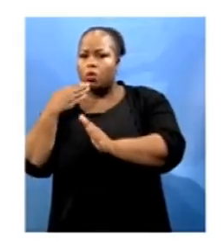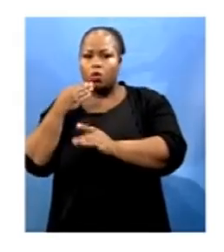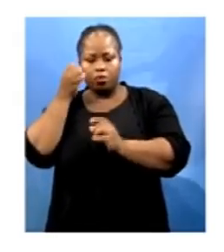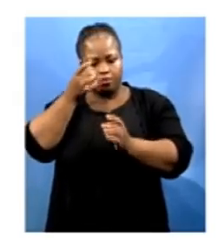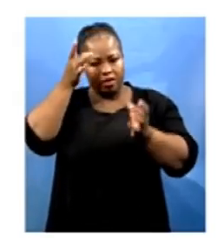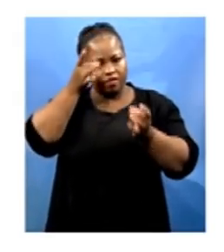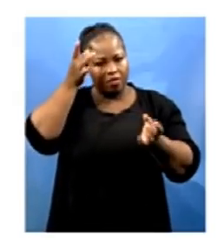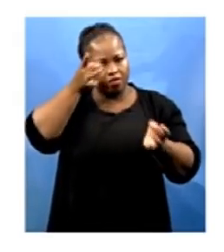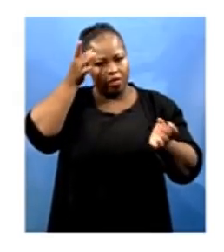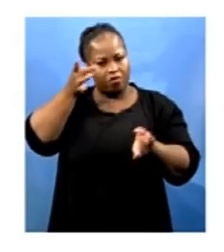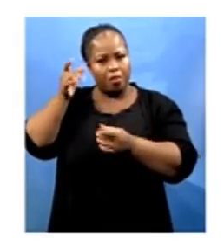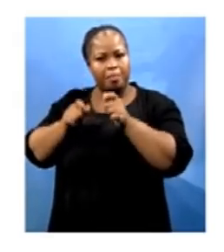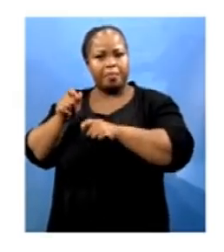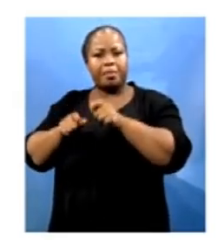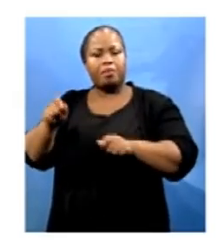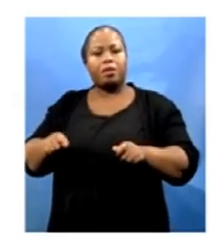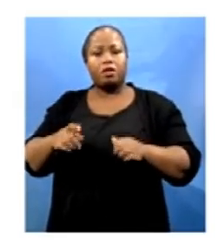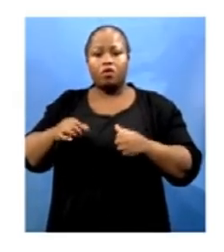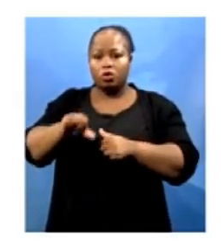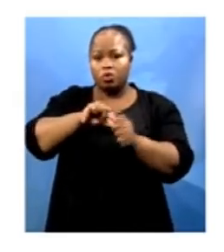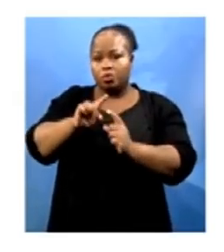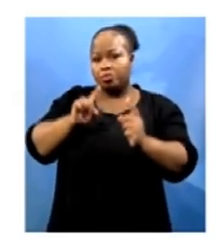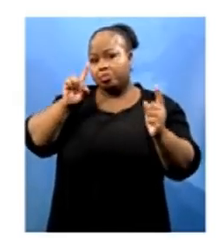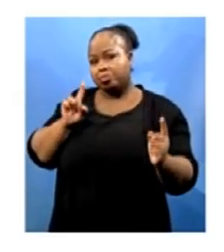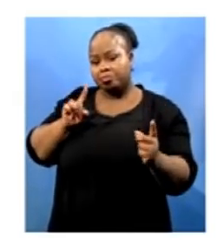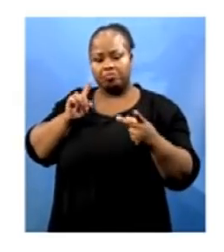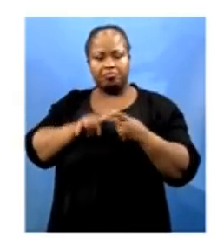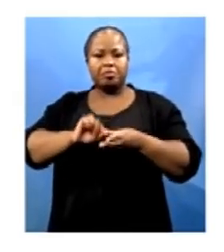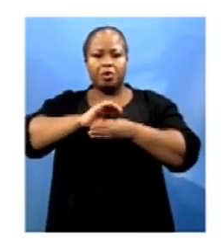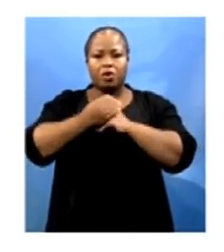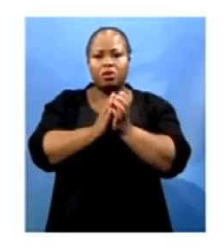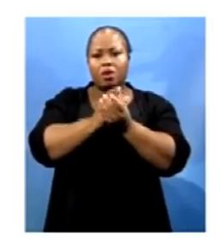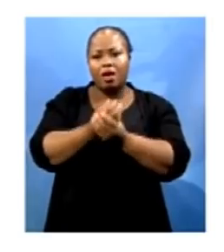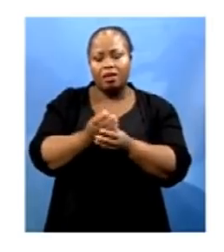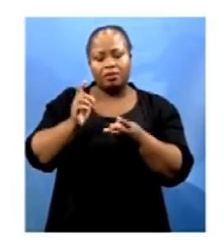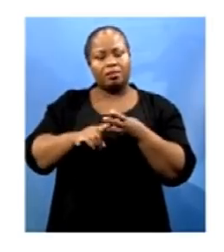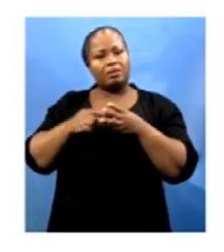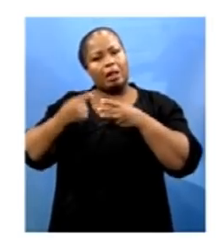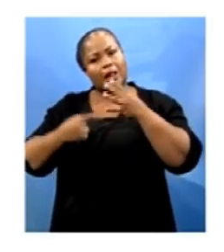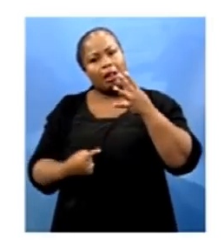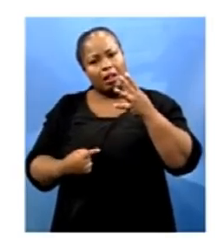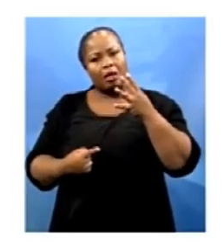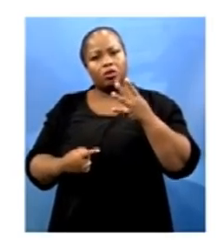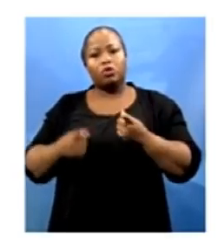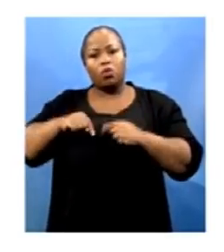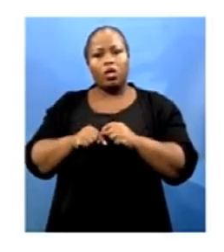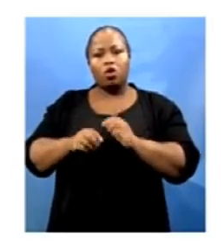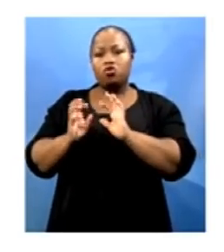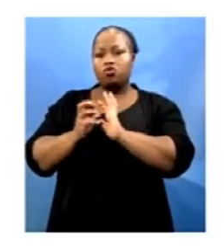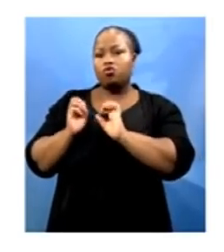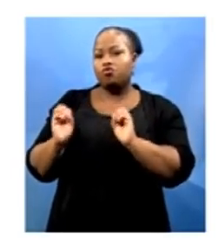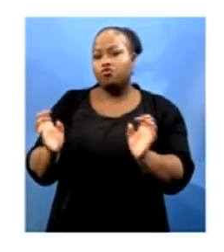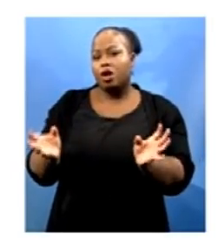social distancing, washing our hands, etc., in an effort to improve the adoption rate and